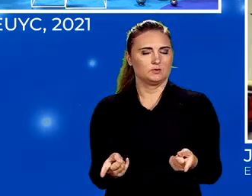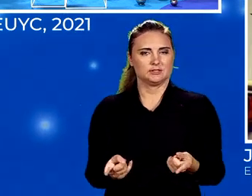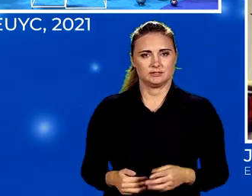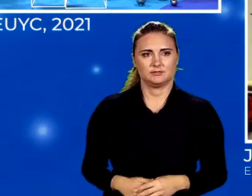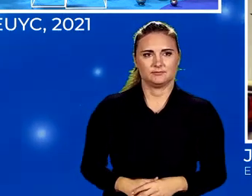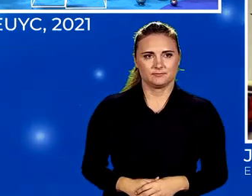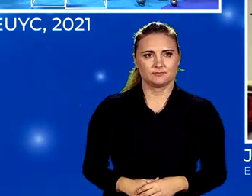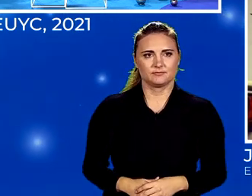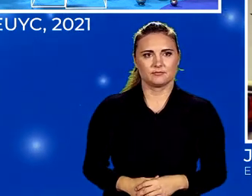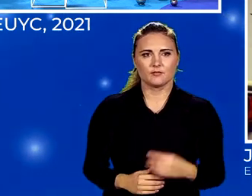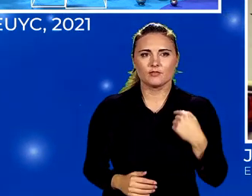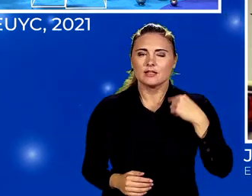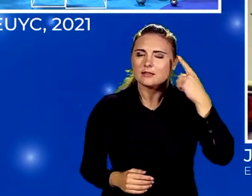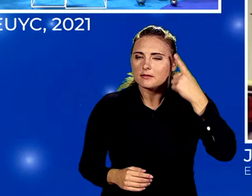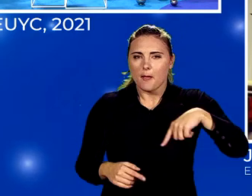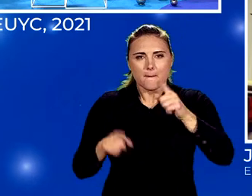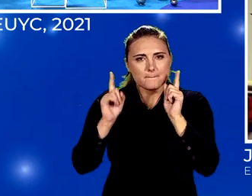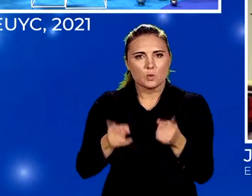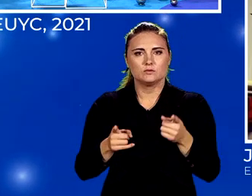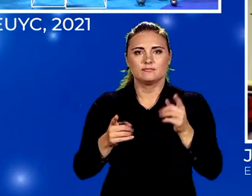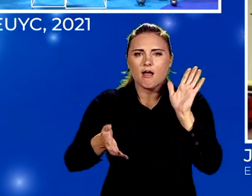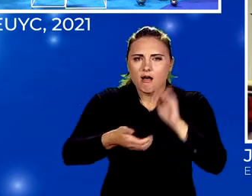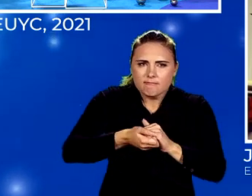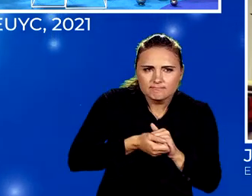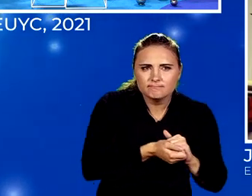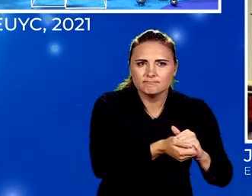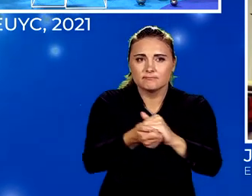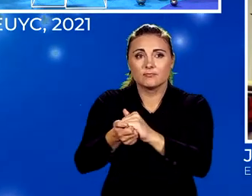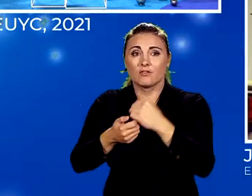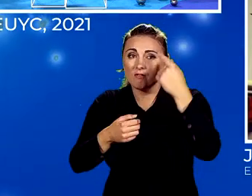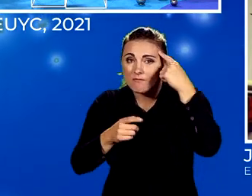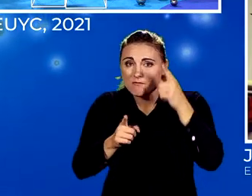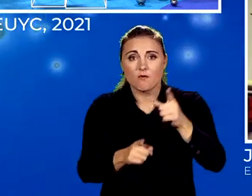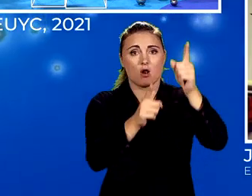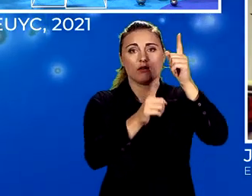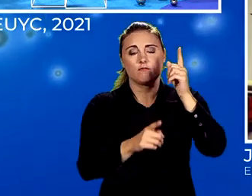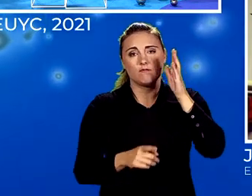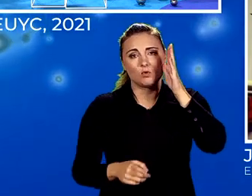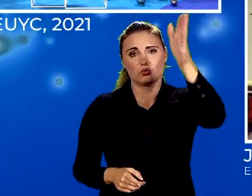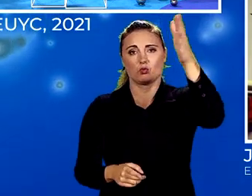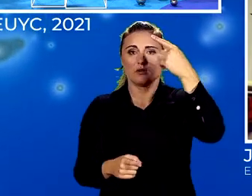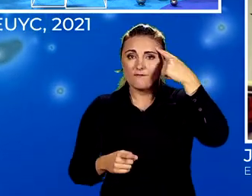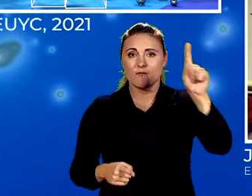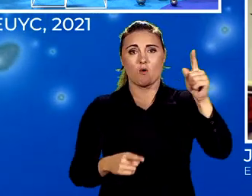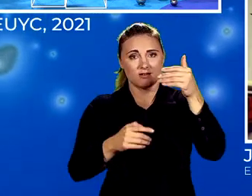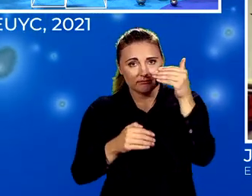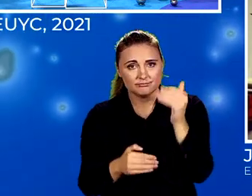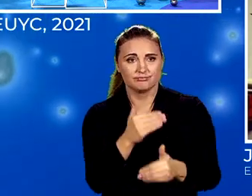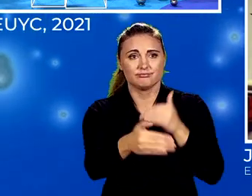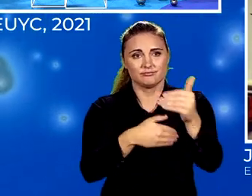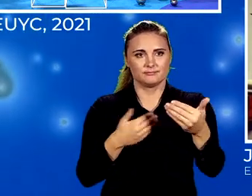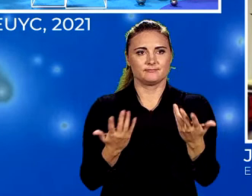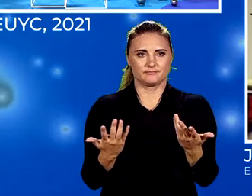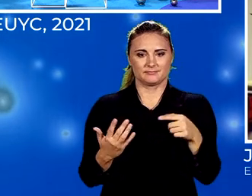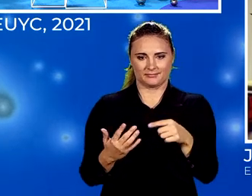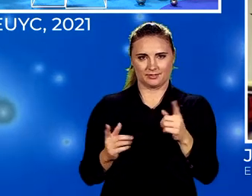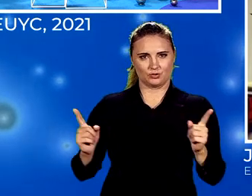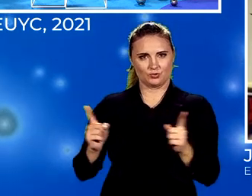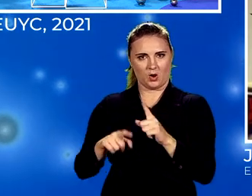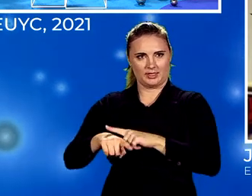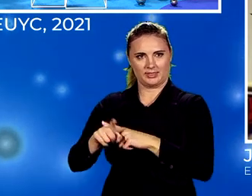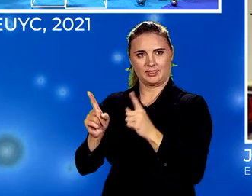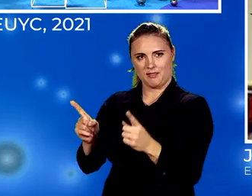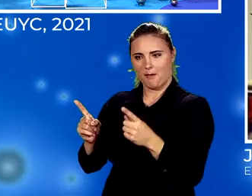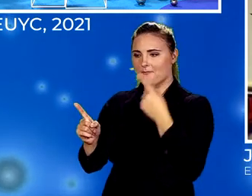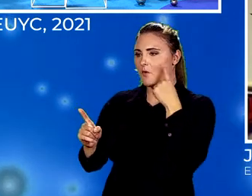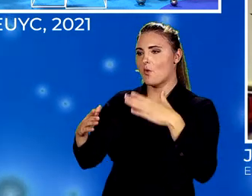participate going forward. So yes, short term, youth participation hasn't been great